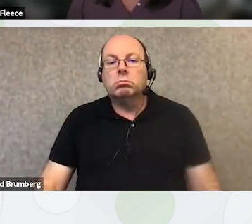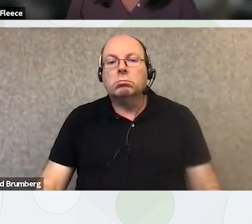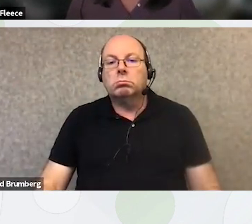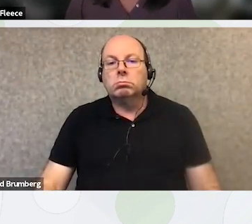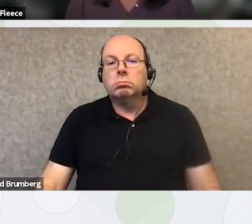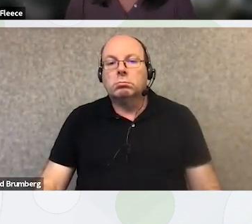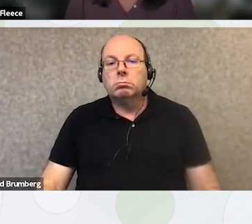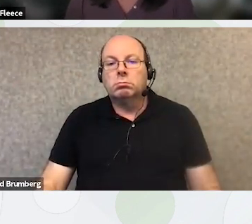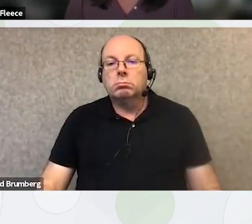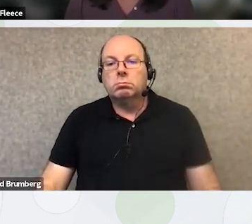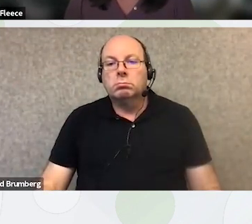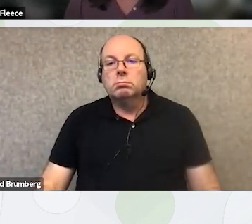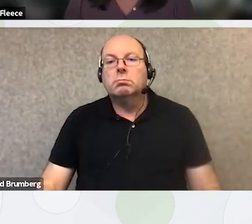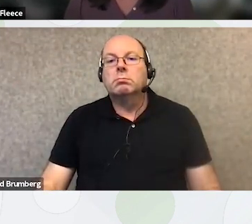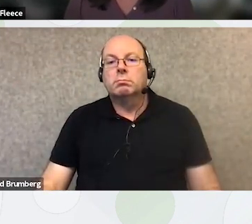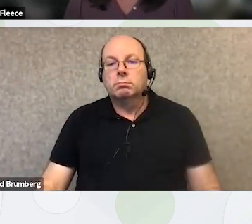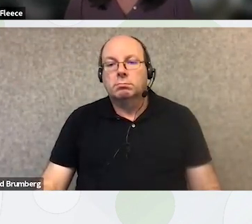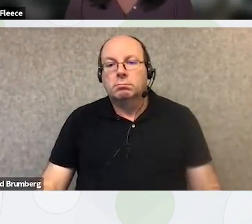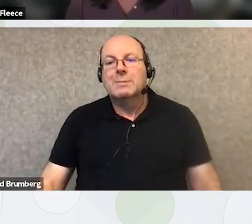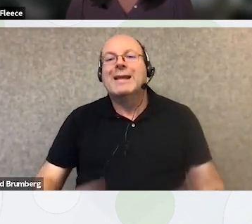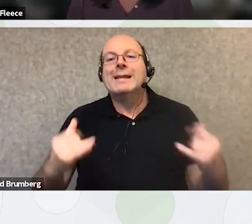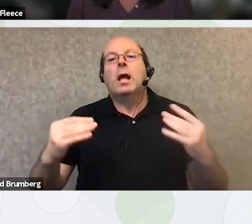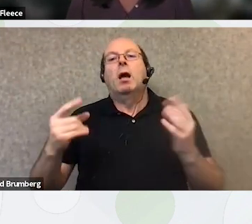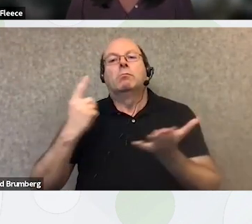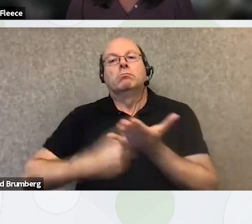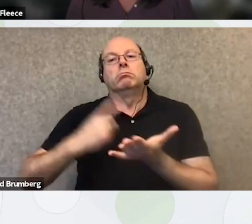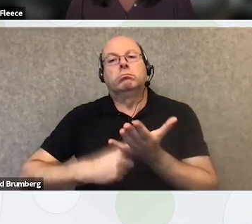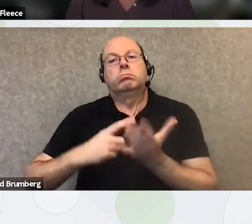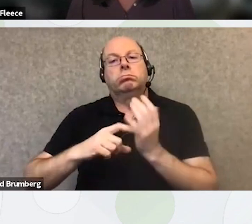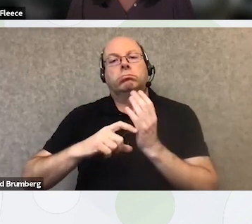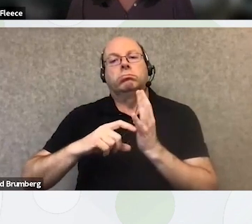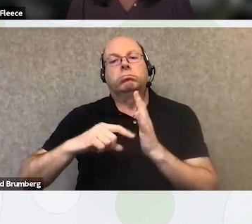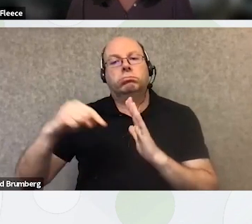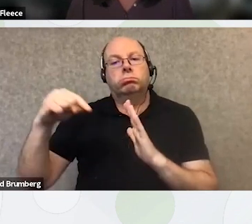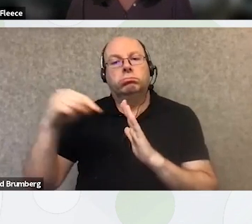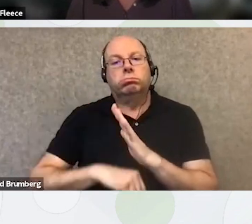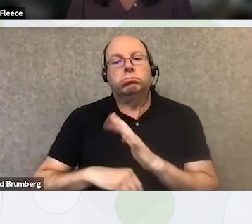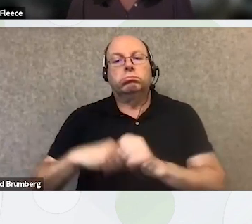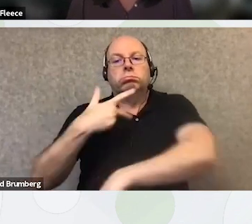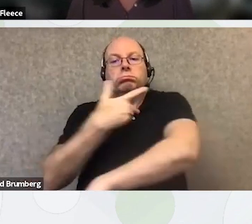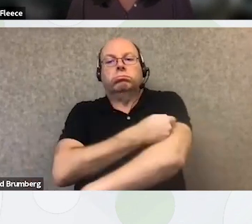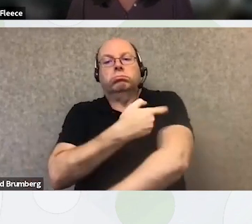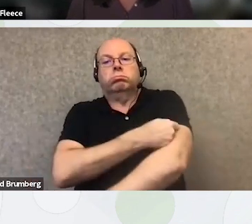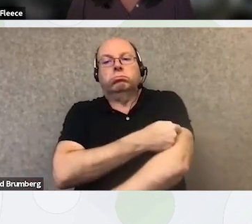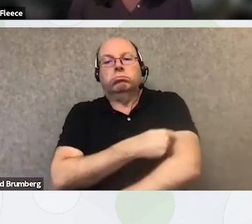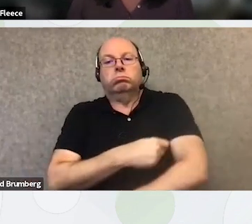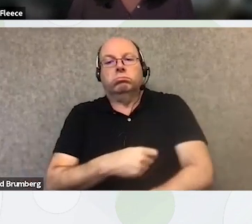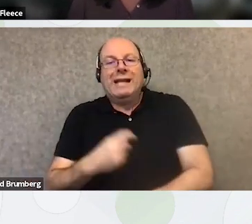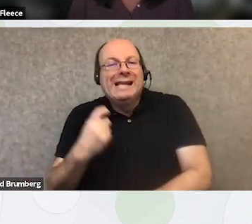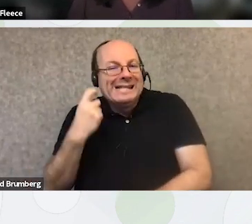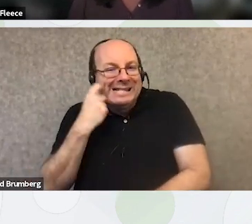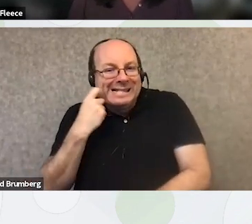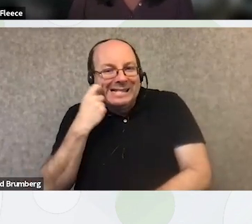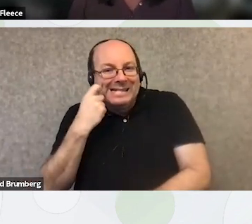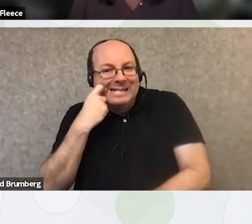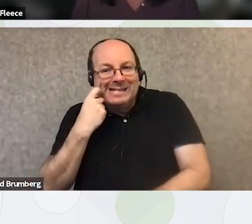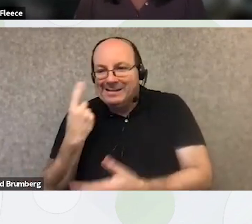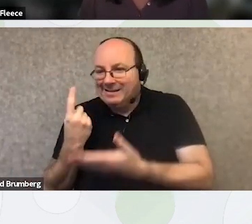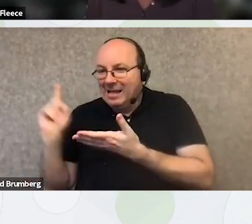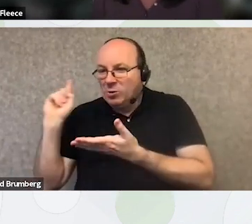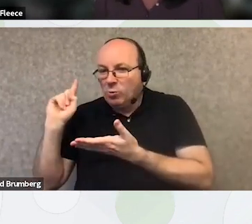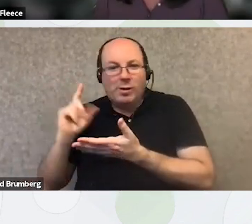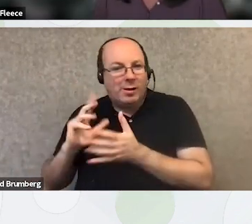So I will spend some more time talking about vaccinations, and these have some hot off the press just within the last week or